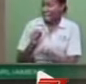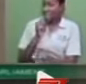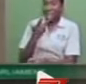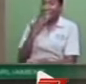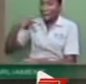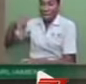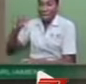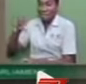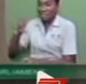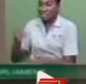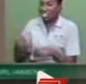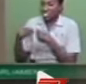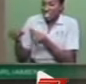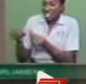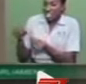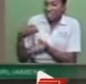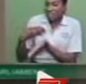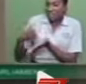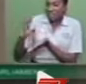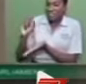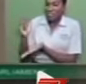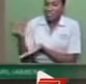the population, the electorate is